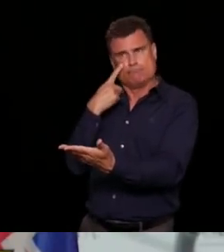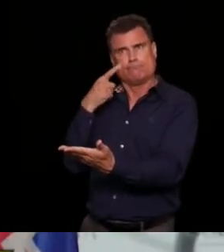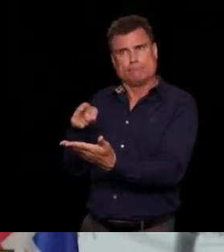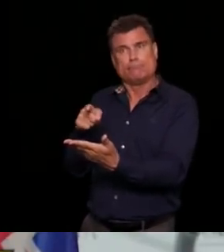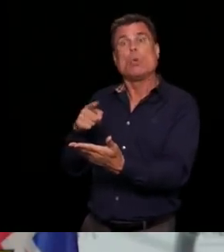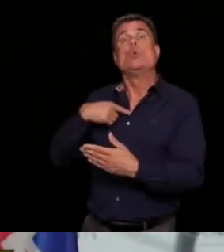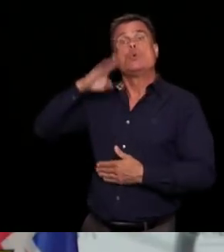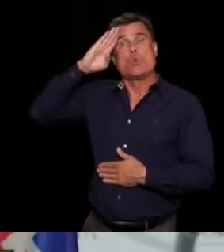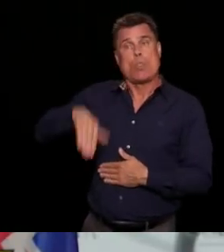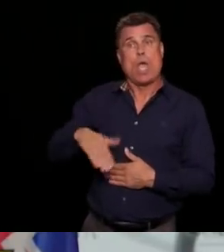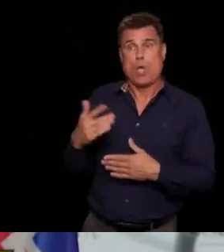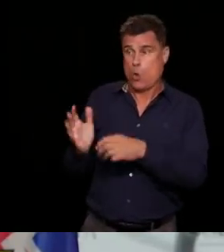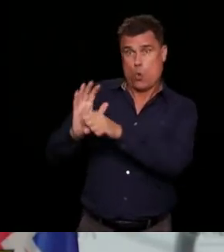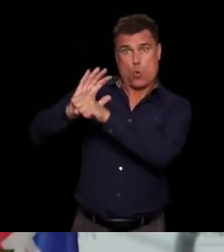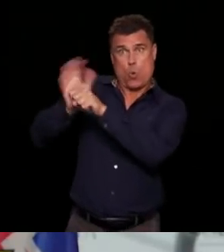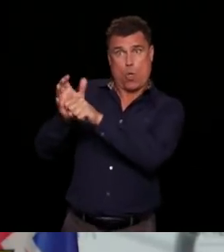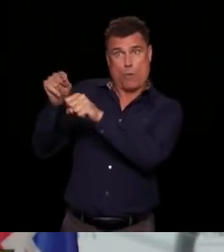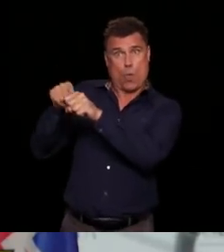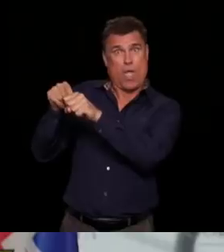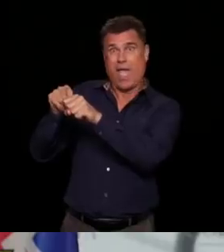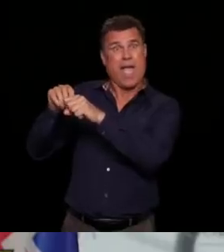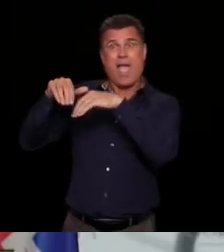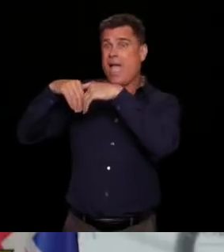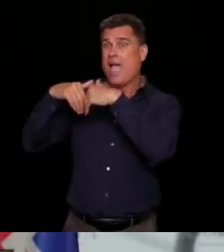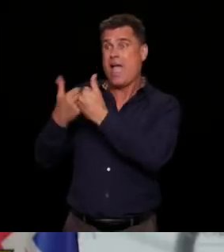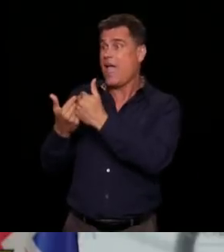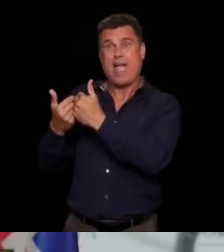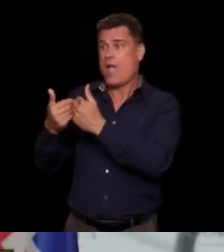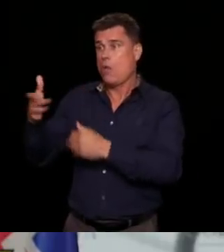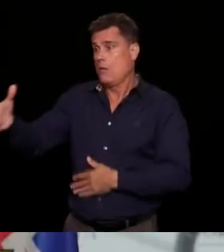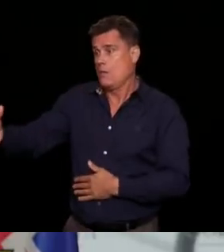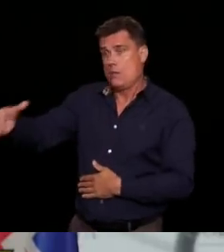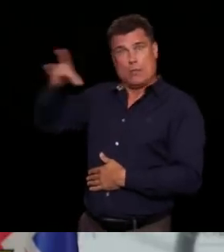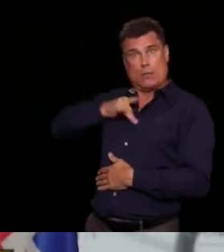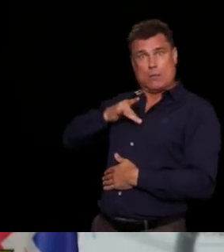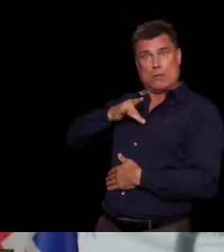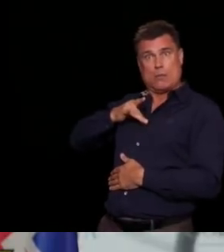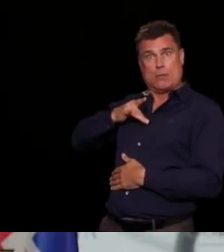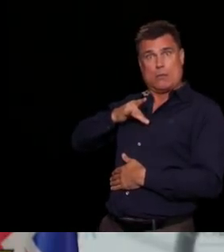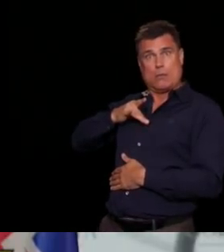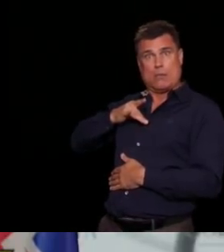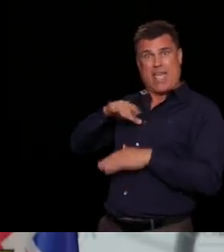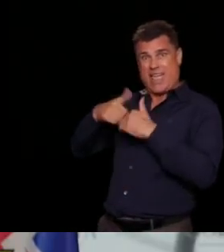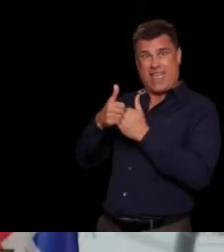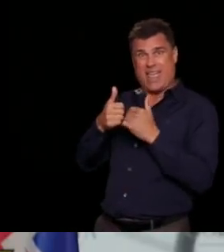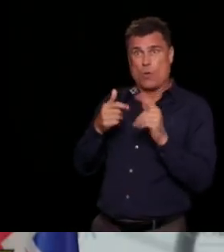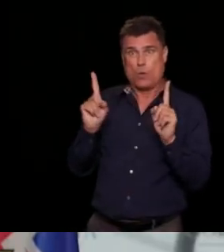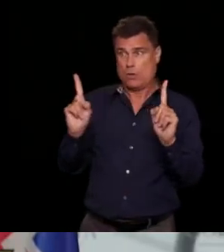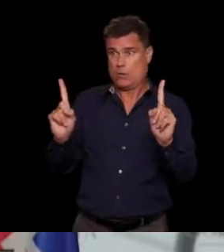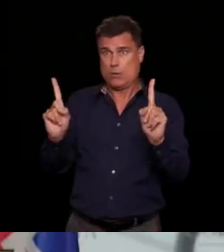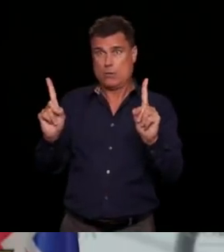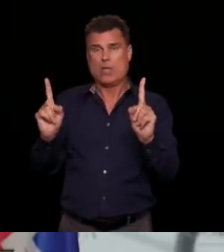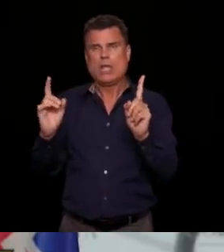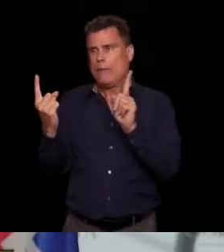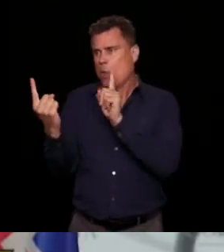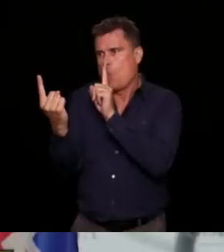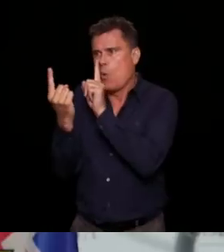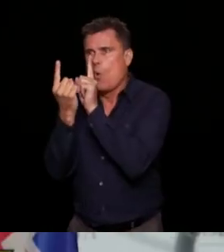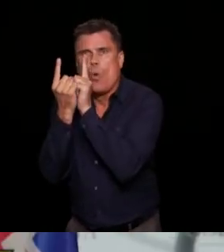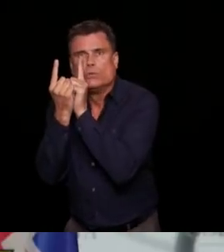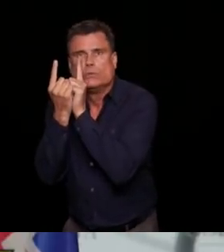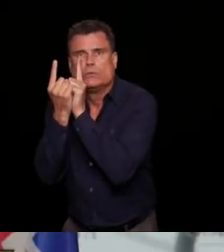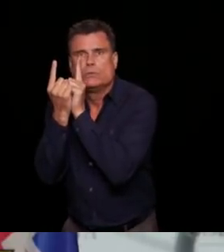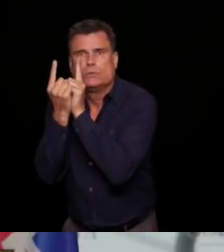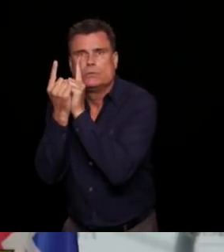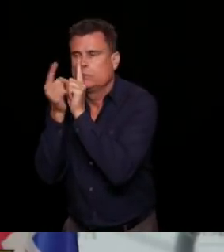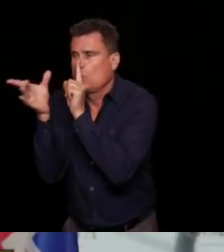it's behaving is that it's transmitted in situations with close proximity with others who